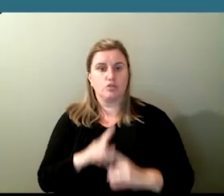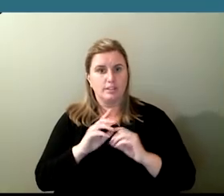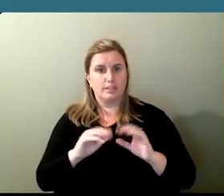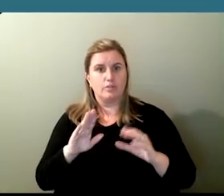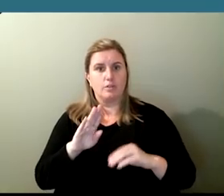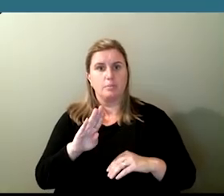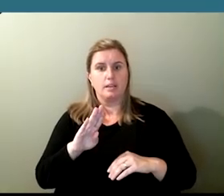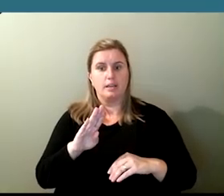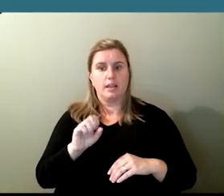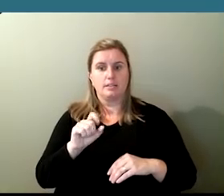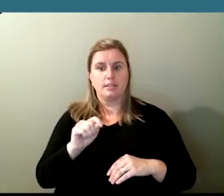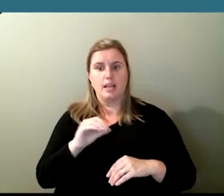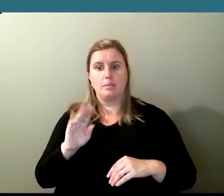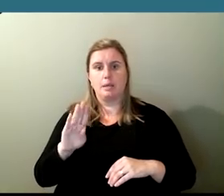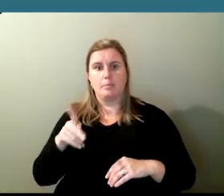BPF,